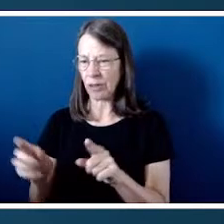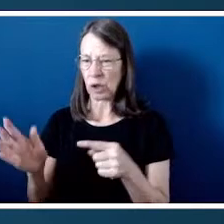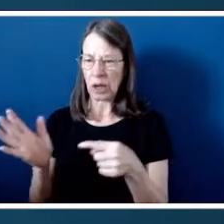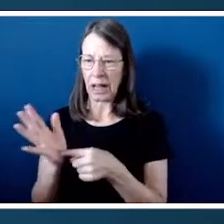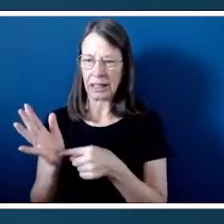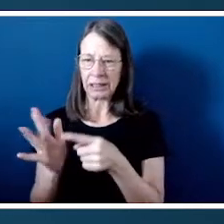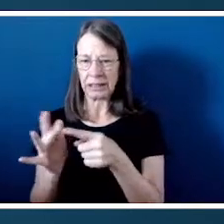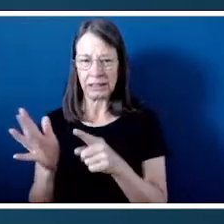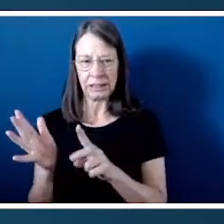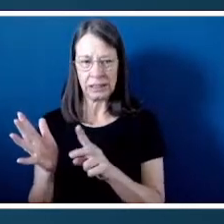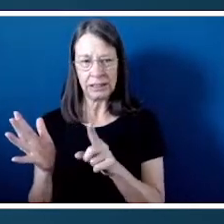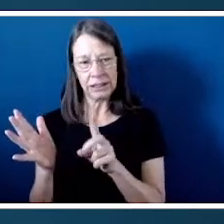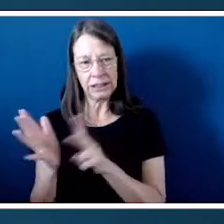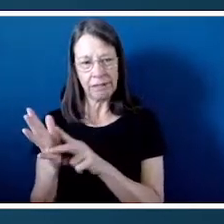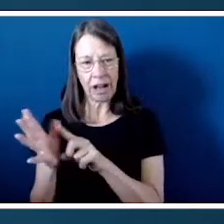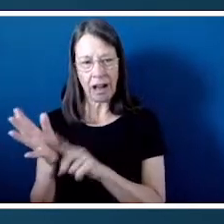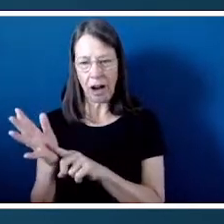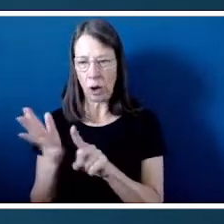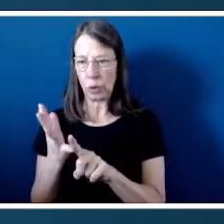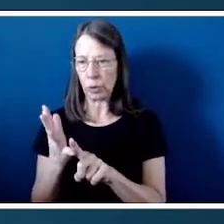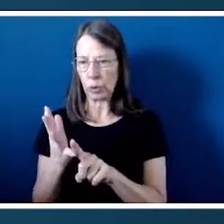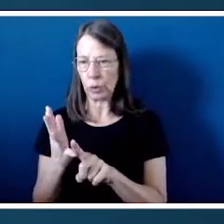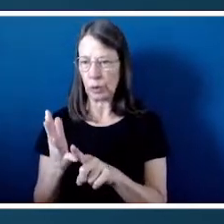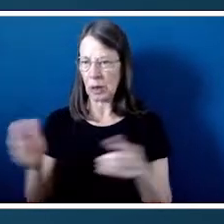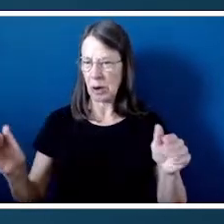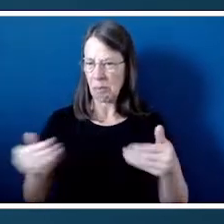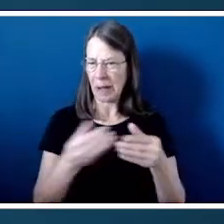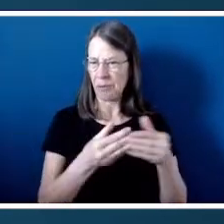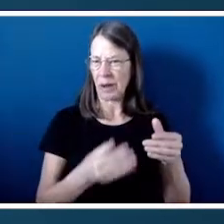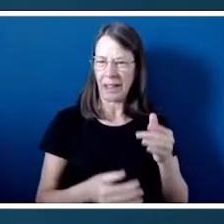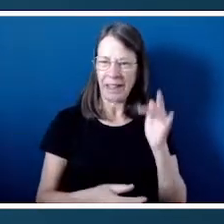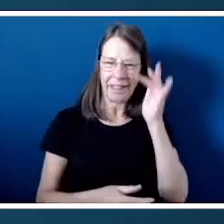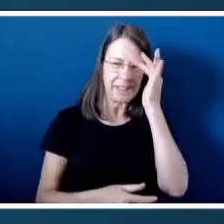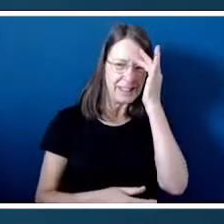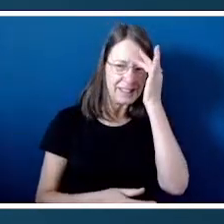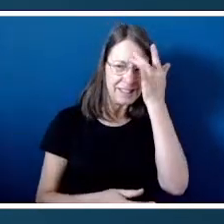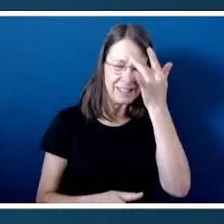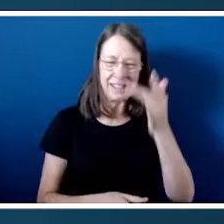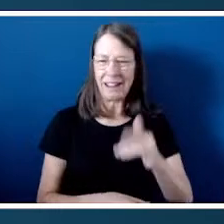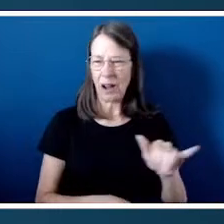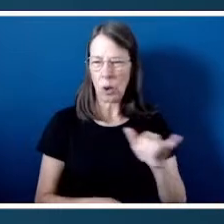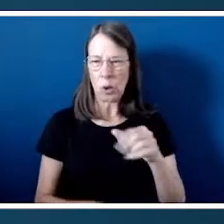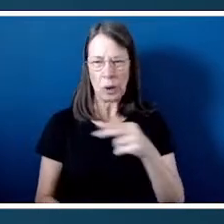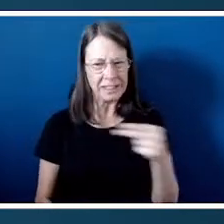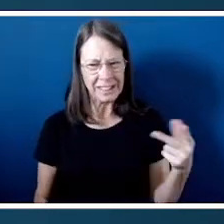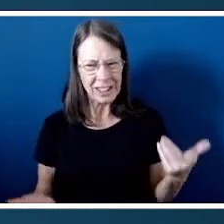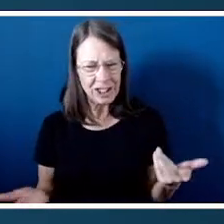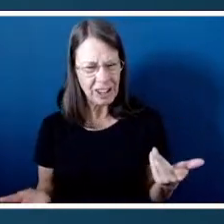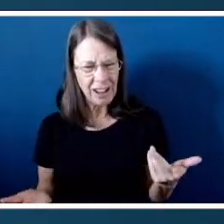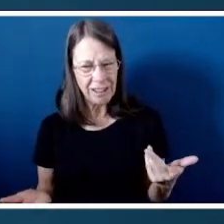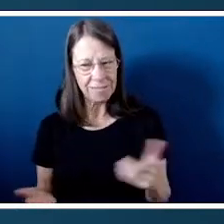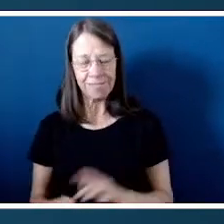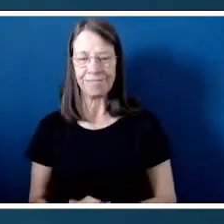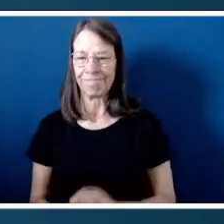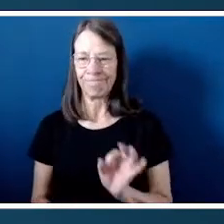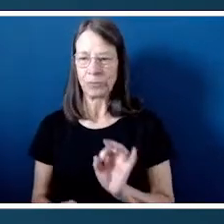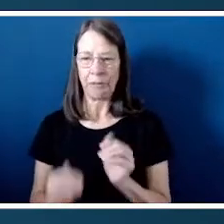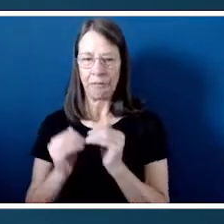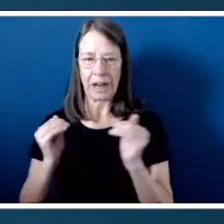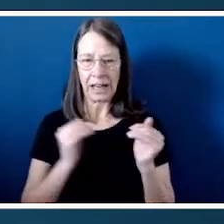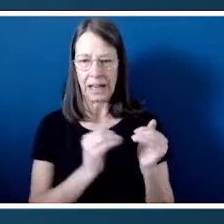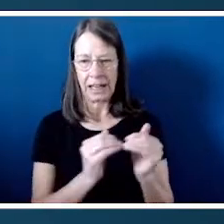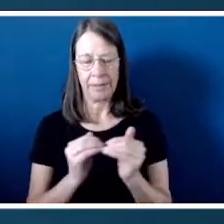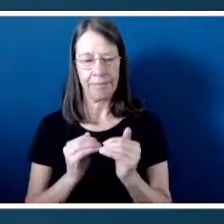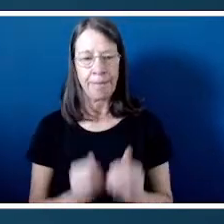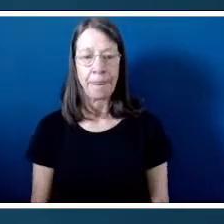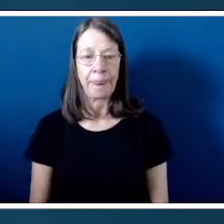Indonesia, and other larger economies. Friends, my last contribution, I know I've gone on